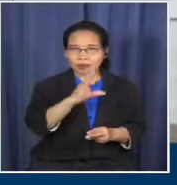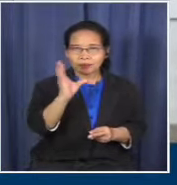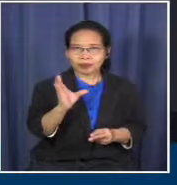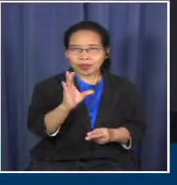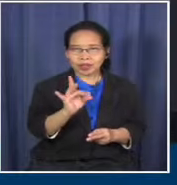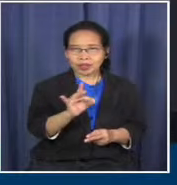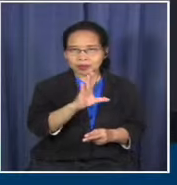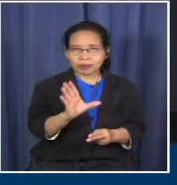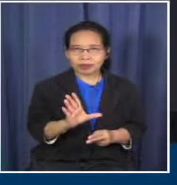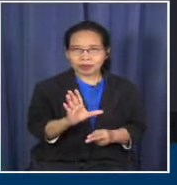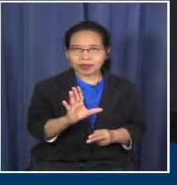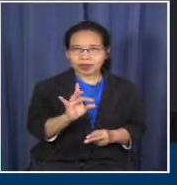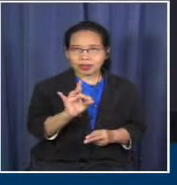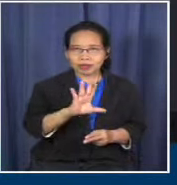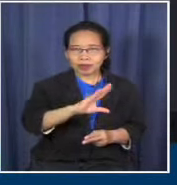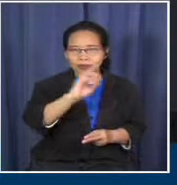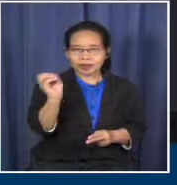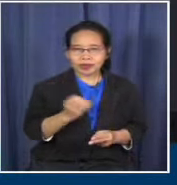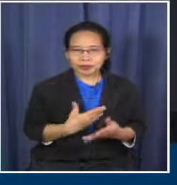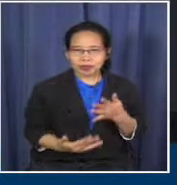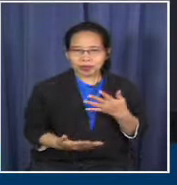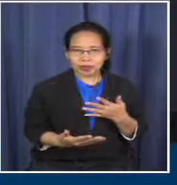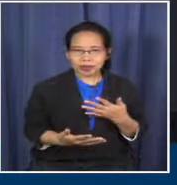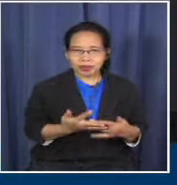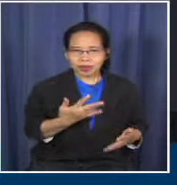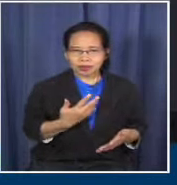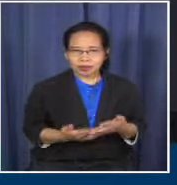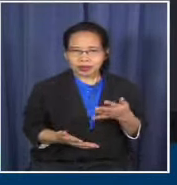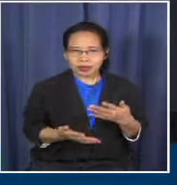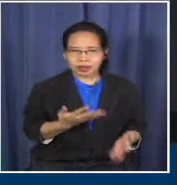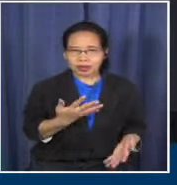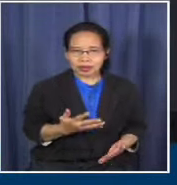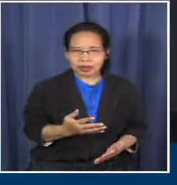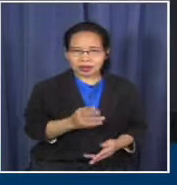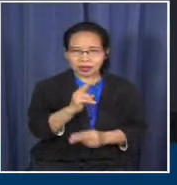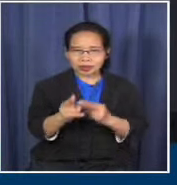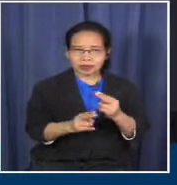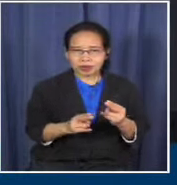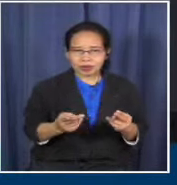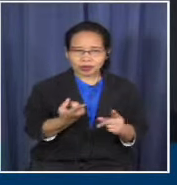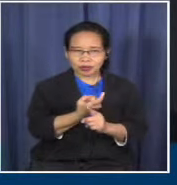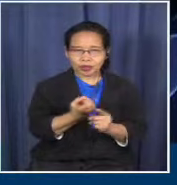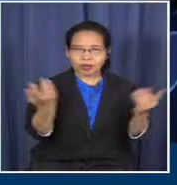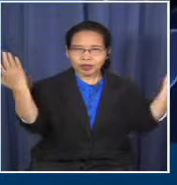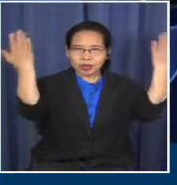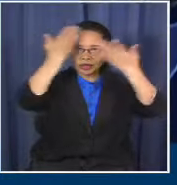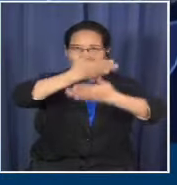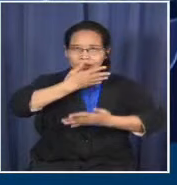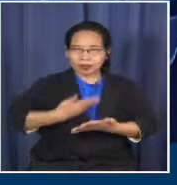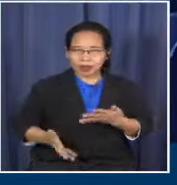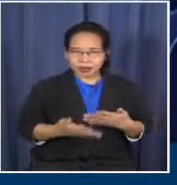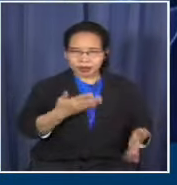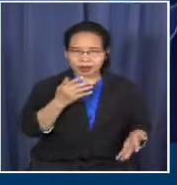85% of materials in the universe are from dark matters. And that is true.